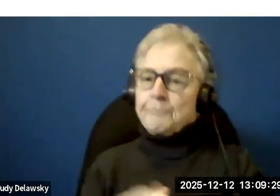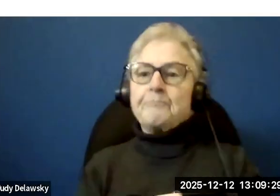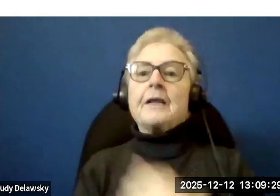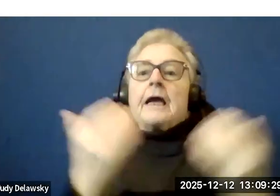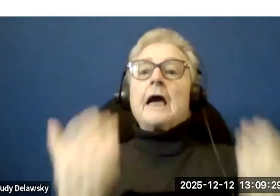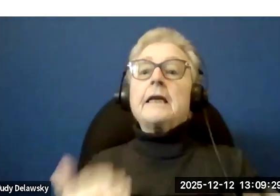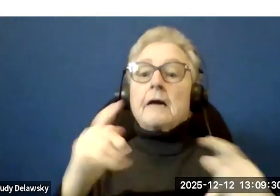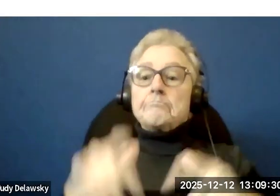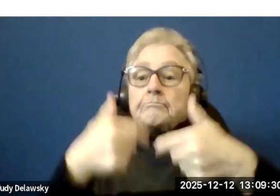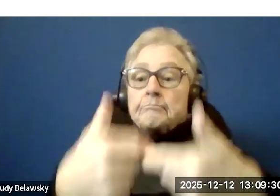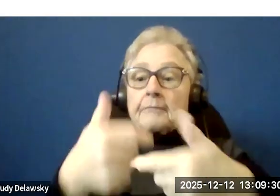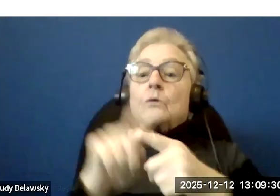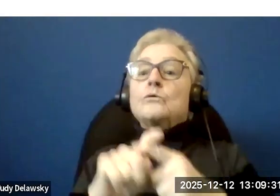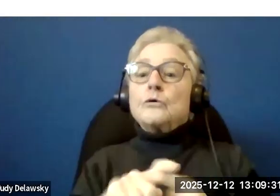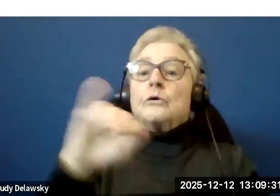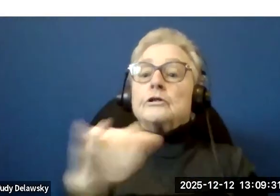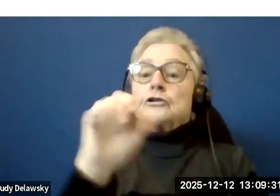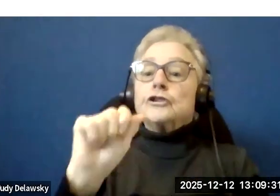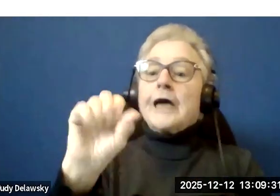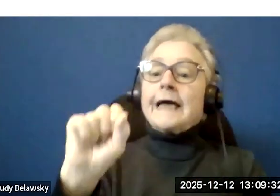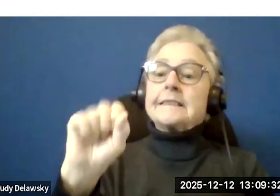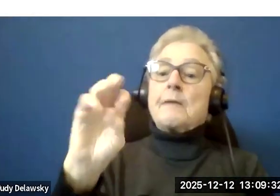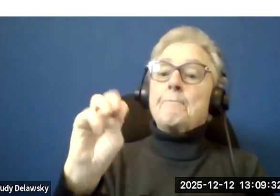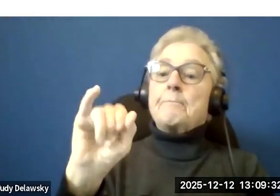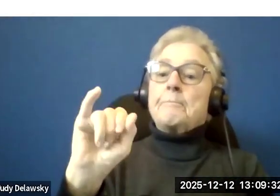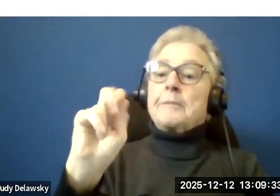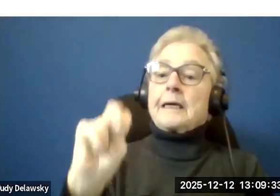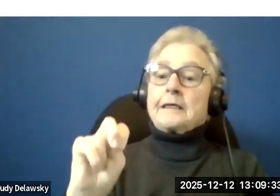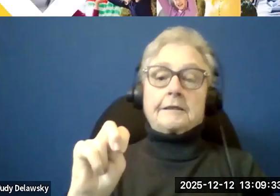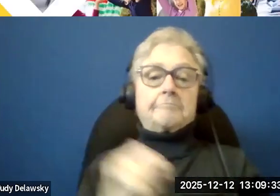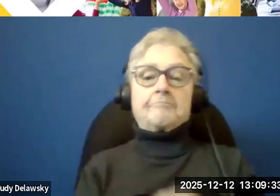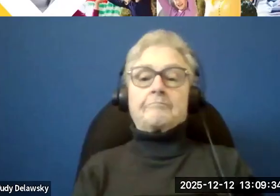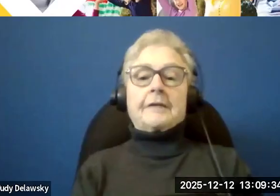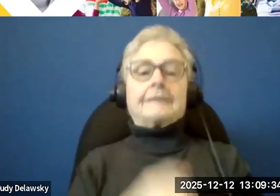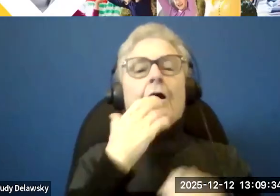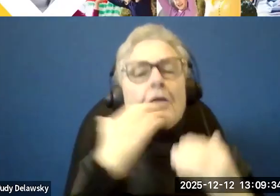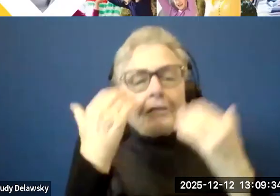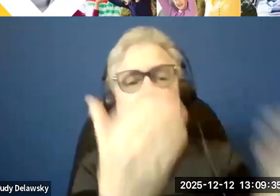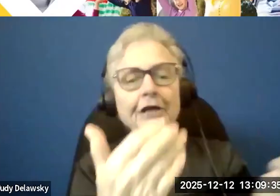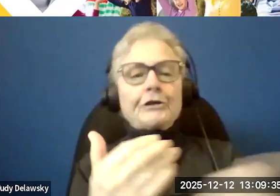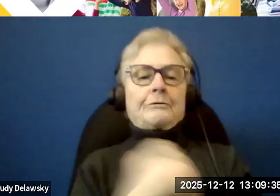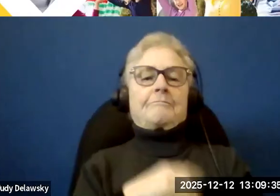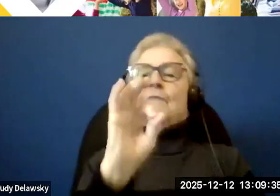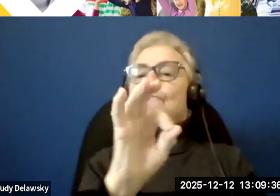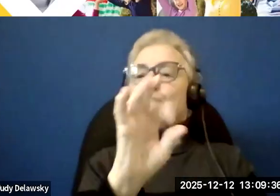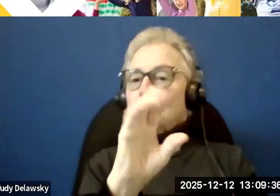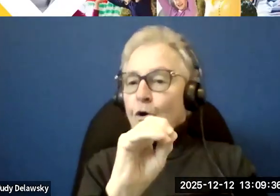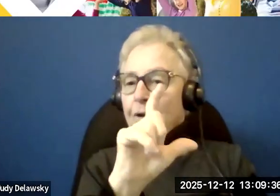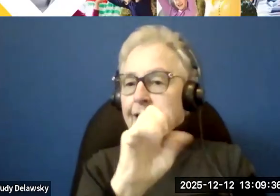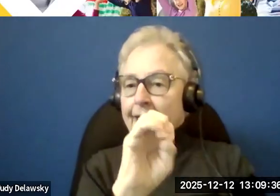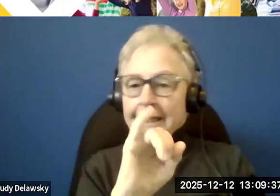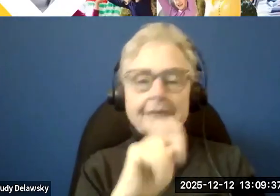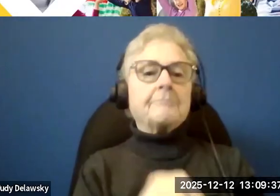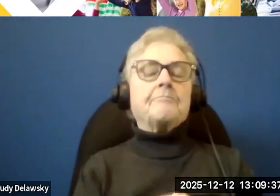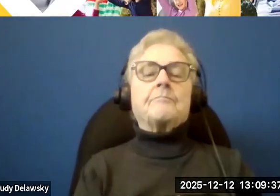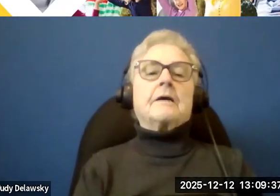Jasmine just to present our project overview. Great. Thank you, Fraulein. So now I'll just go briefly over